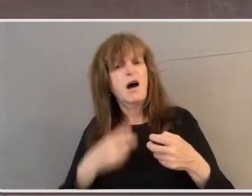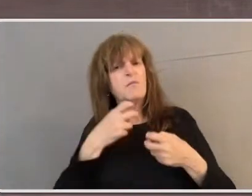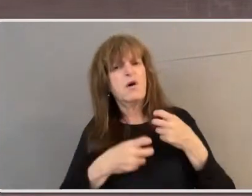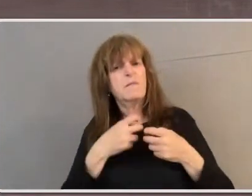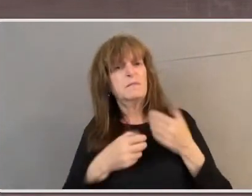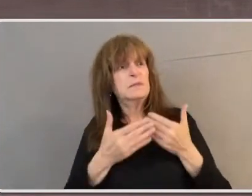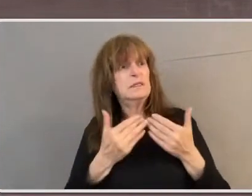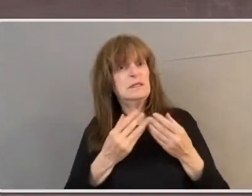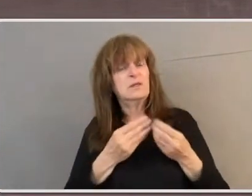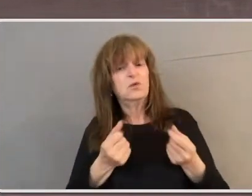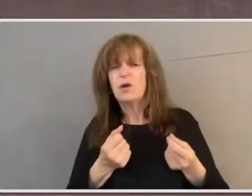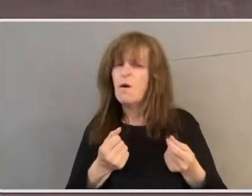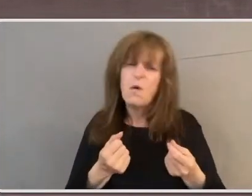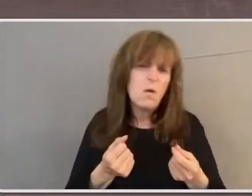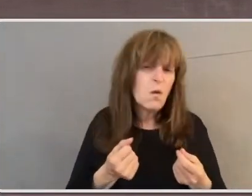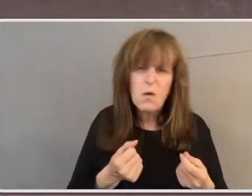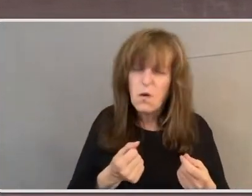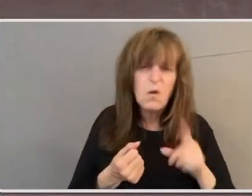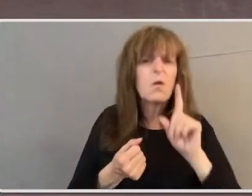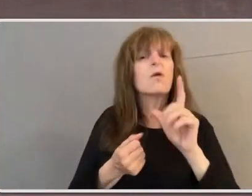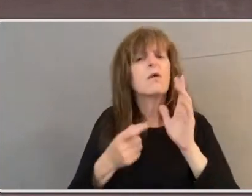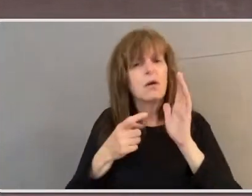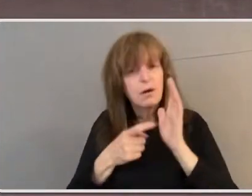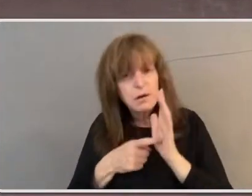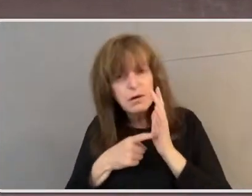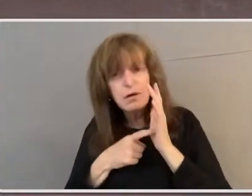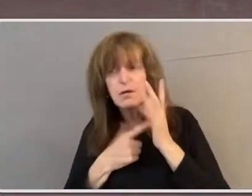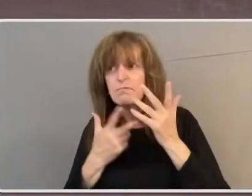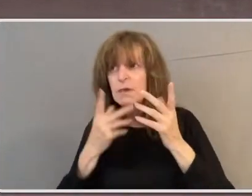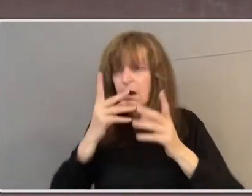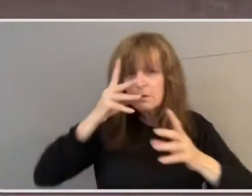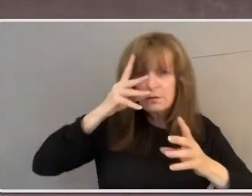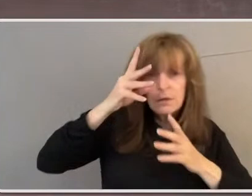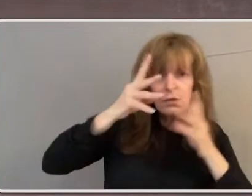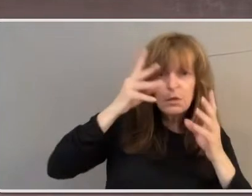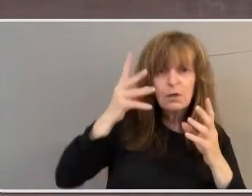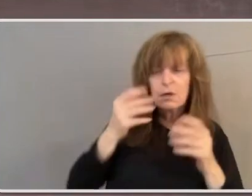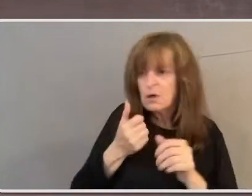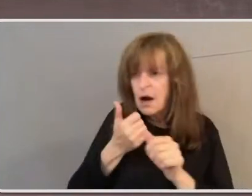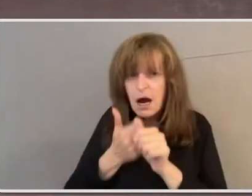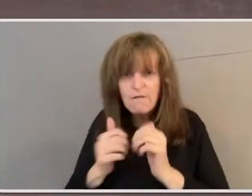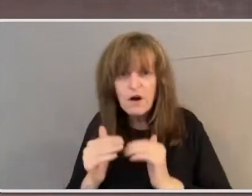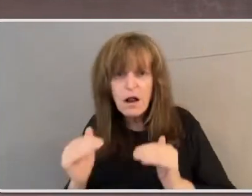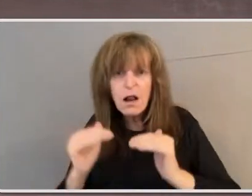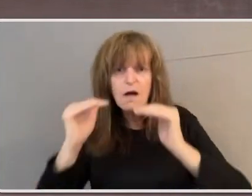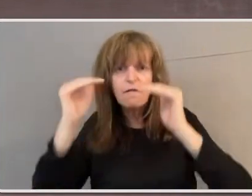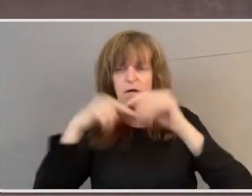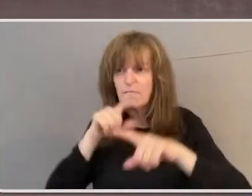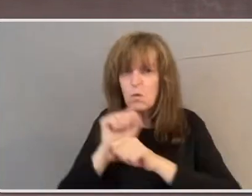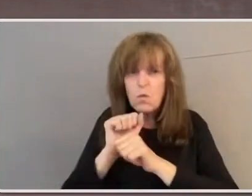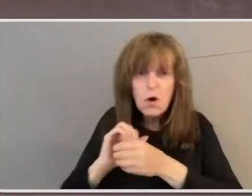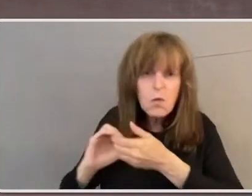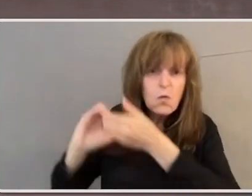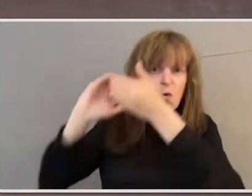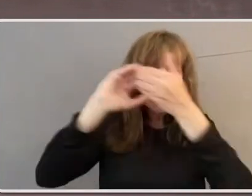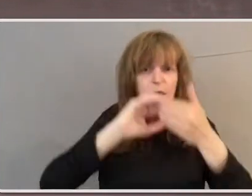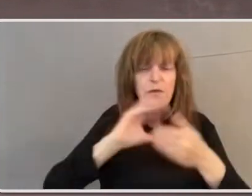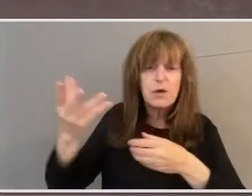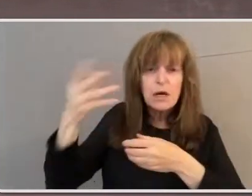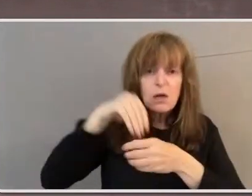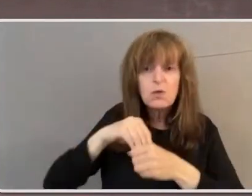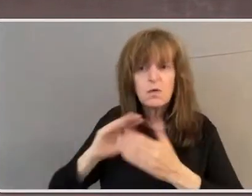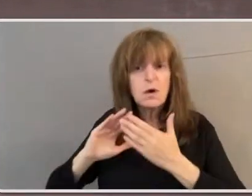bold solutions and all levels of government working together, including municipalities.